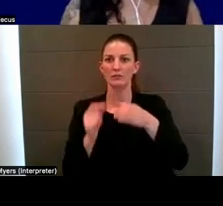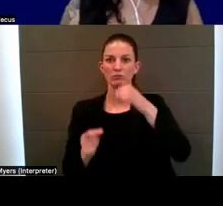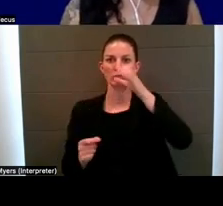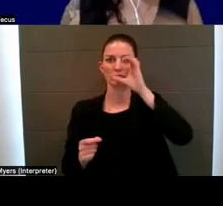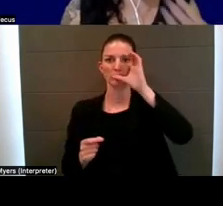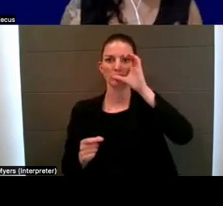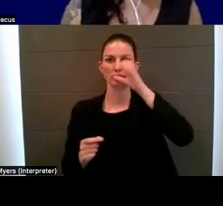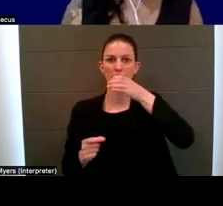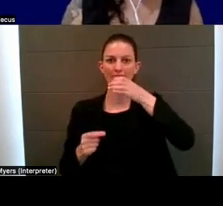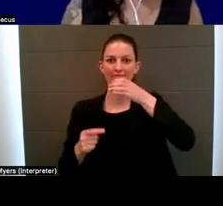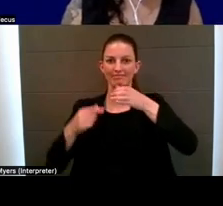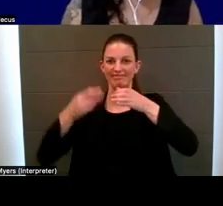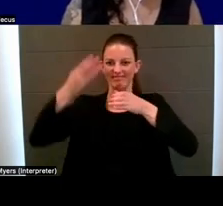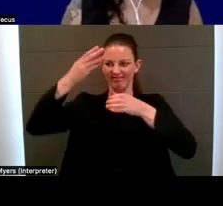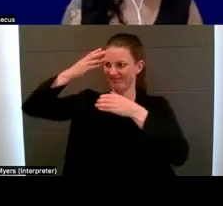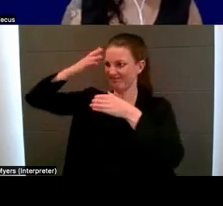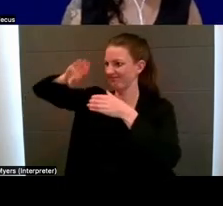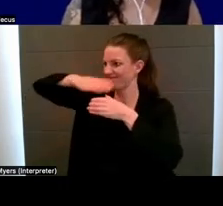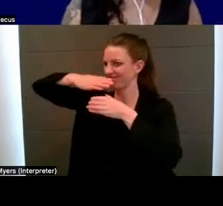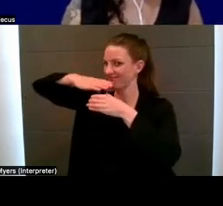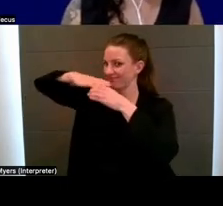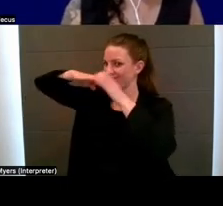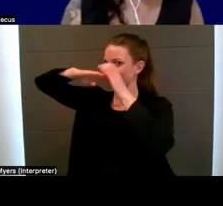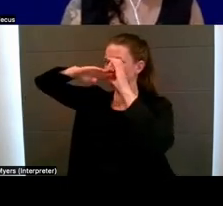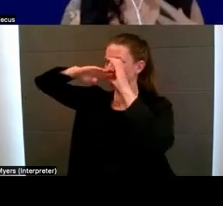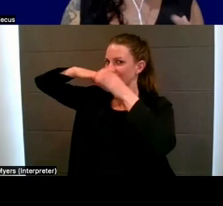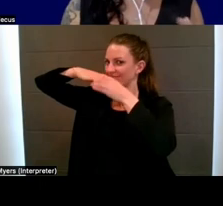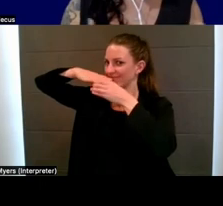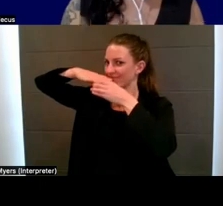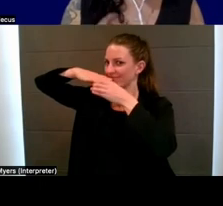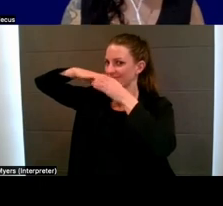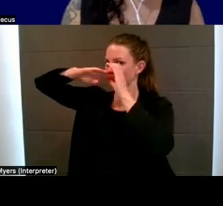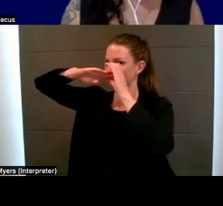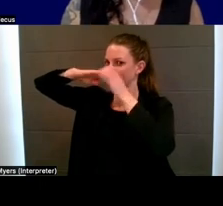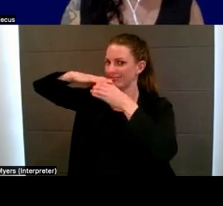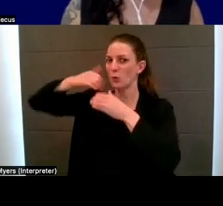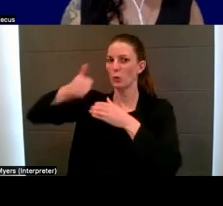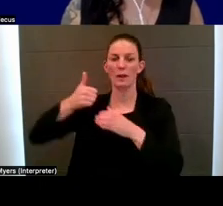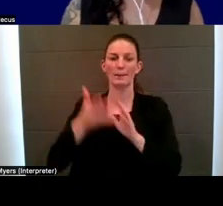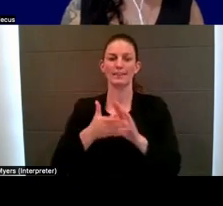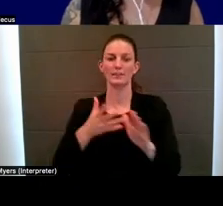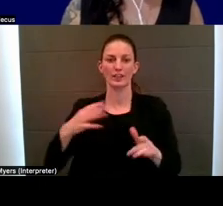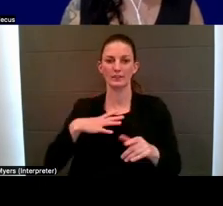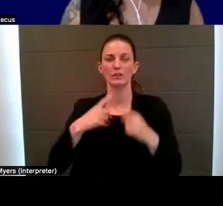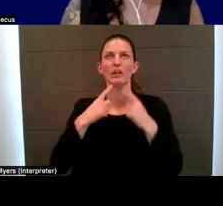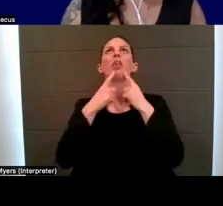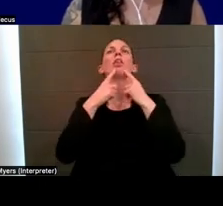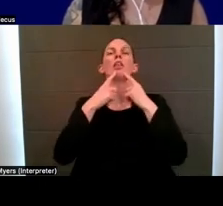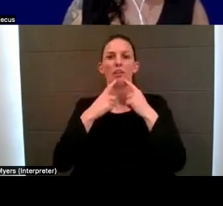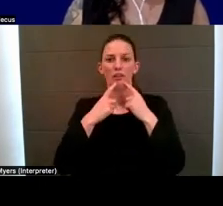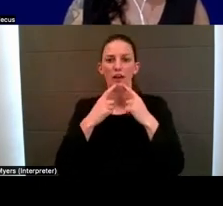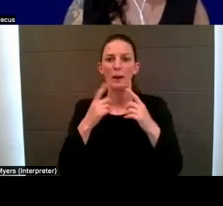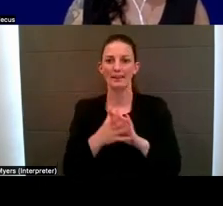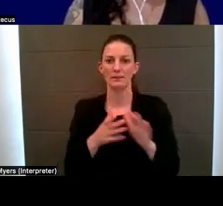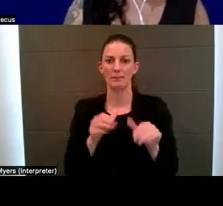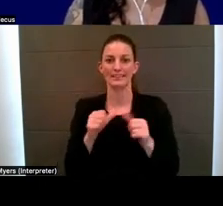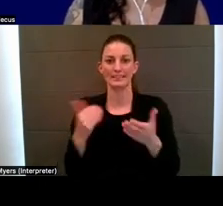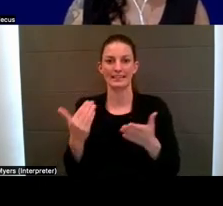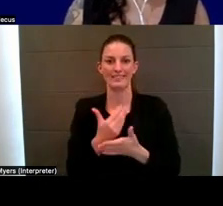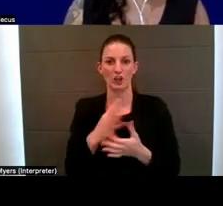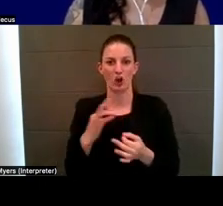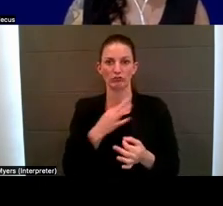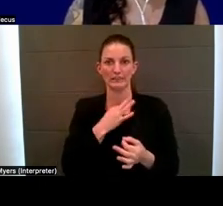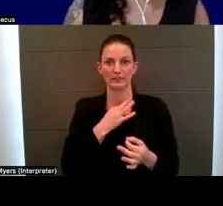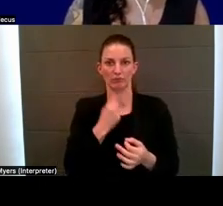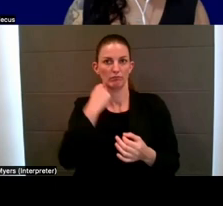middle, which is super helpful for safety and also gives an instant reward with the liquid. We may